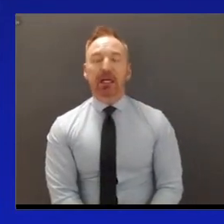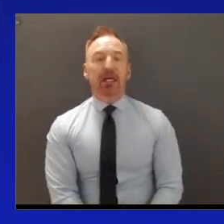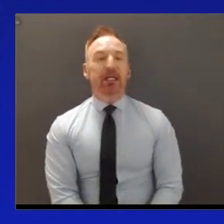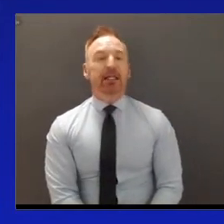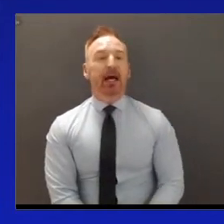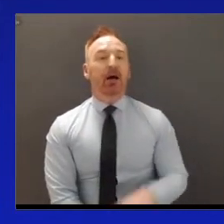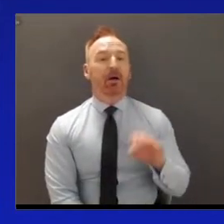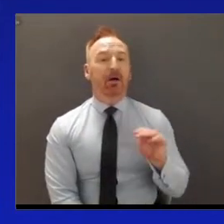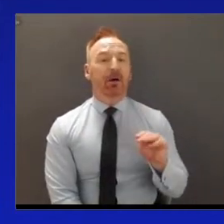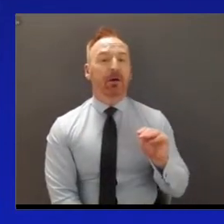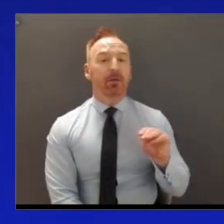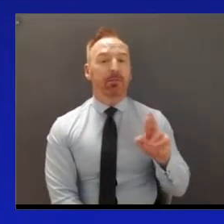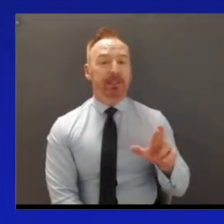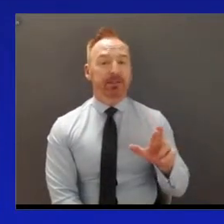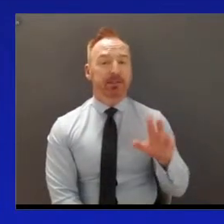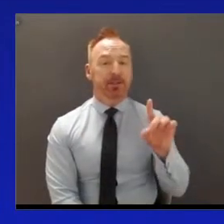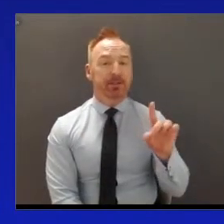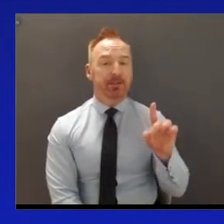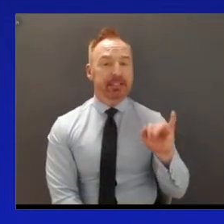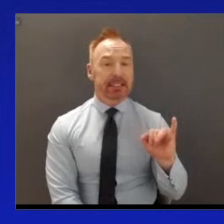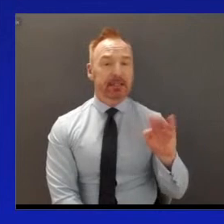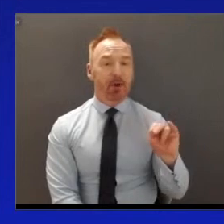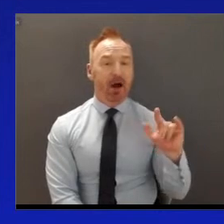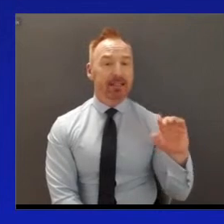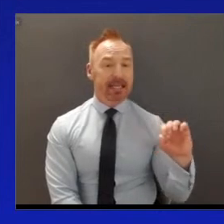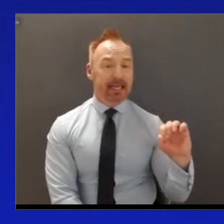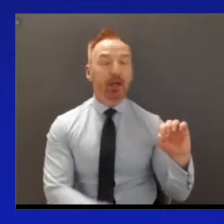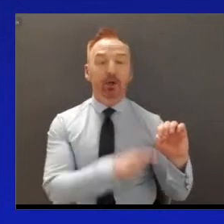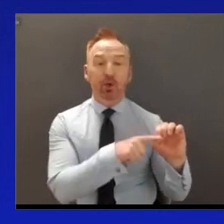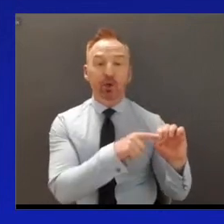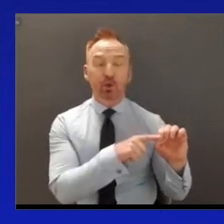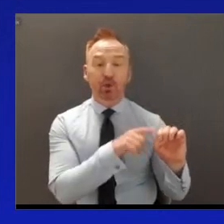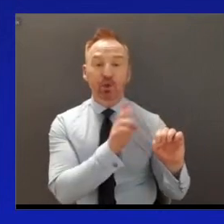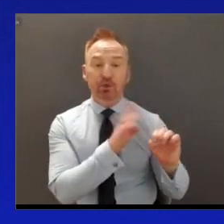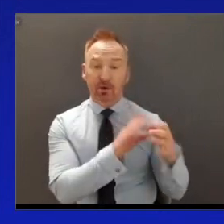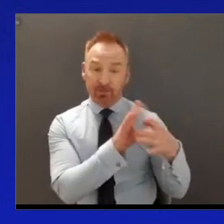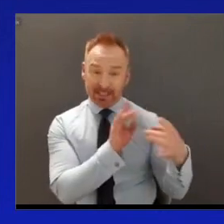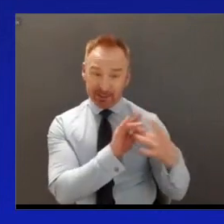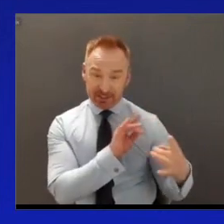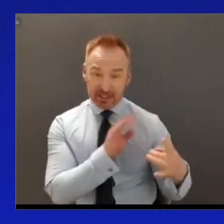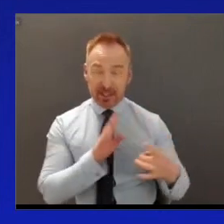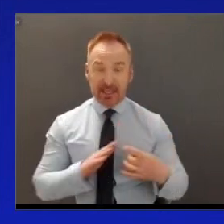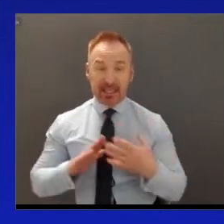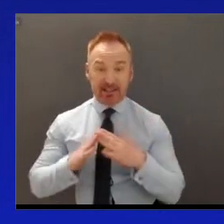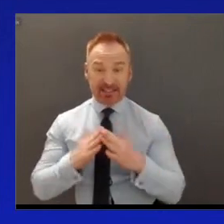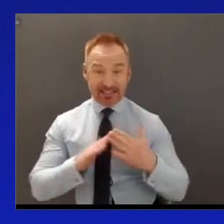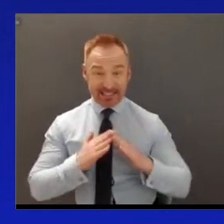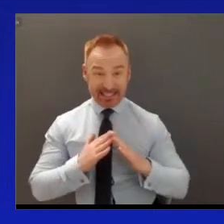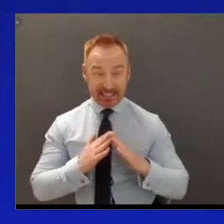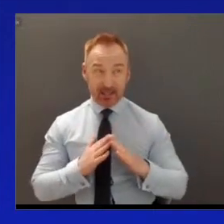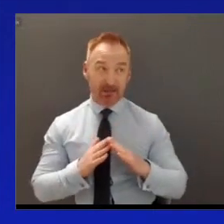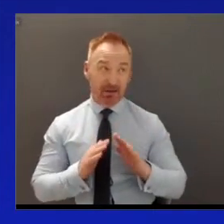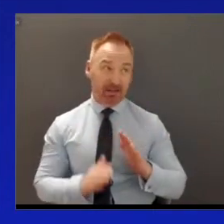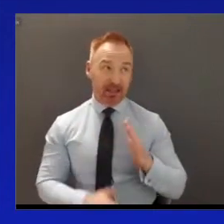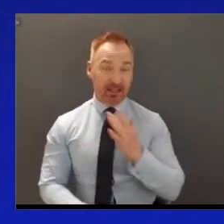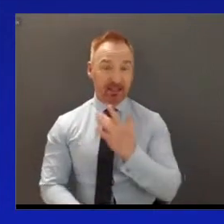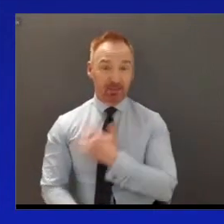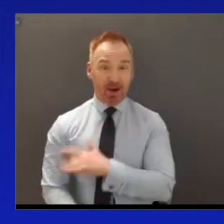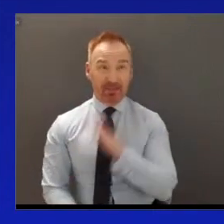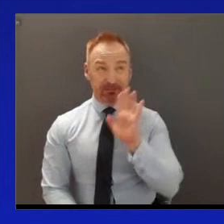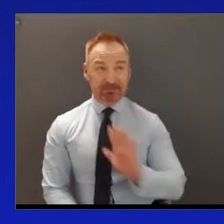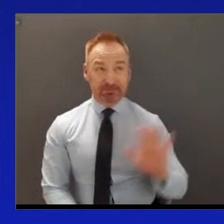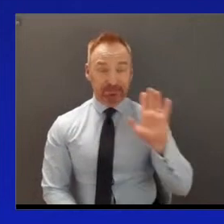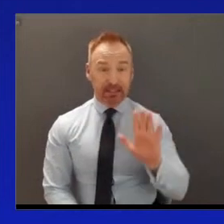Demonte, we have the highest number of seniors in the city, actually, probably in the province in Bay